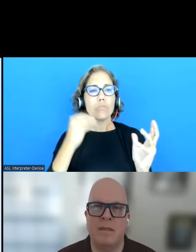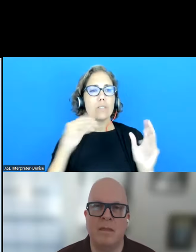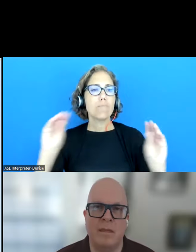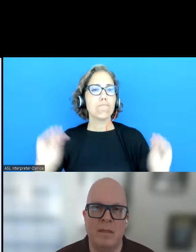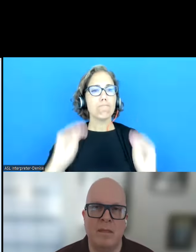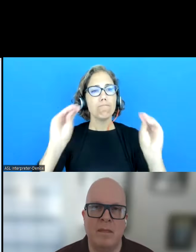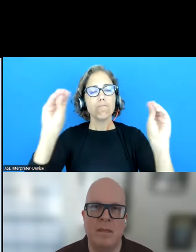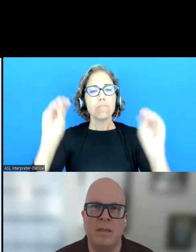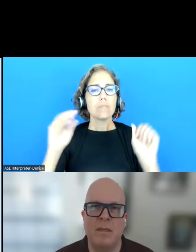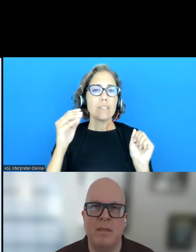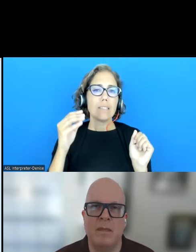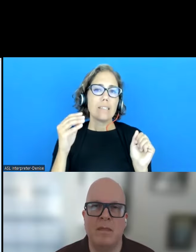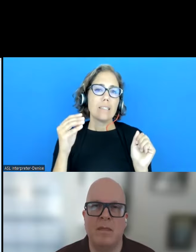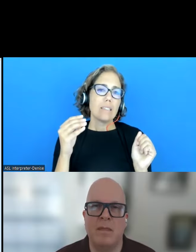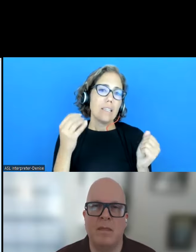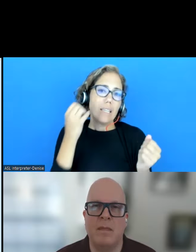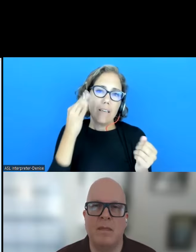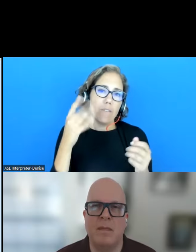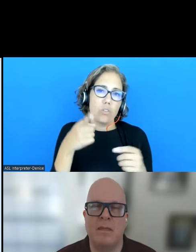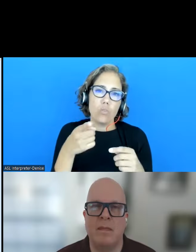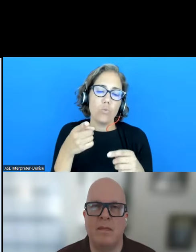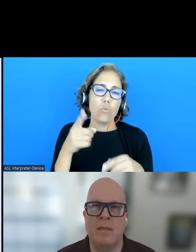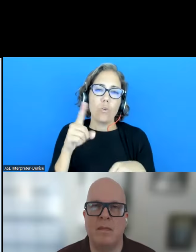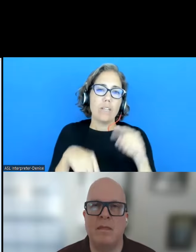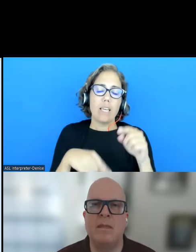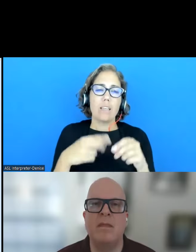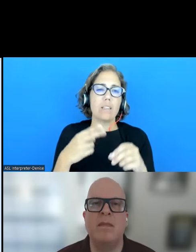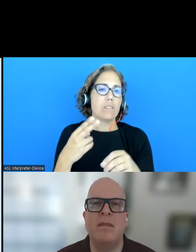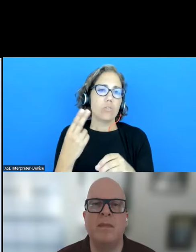cannot use the alt attribute.